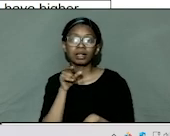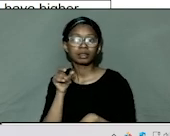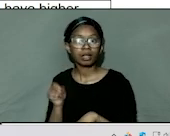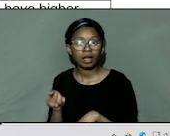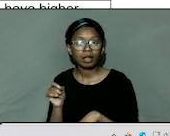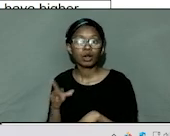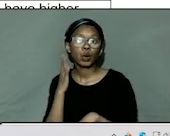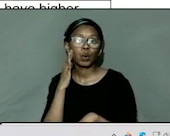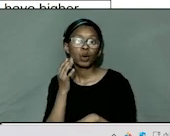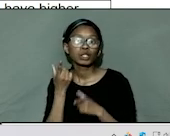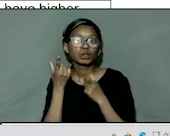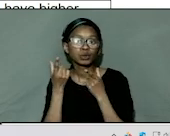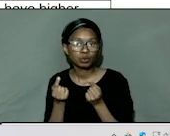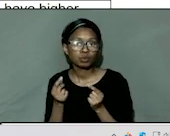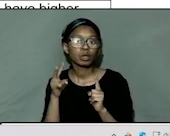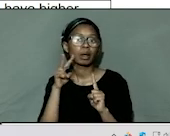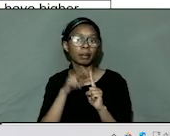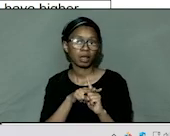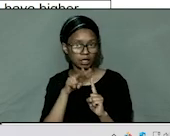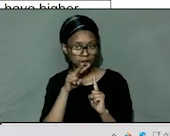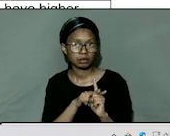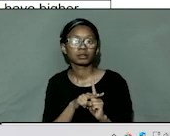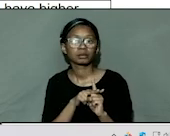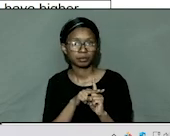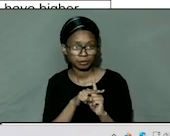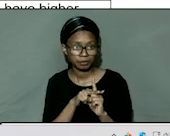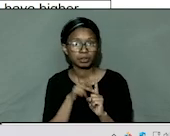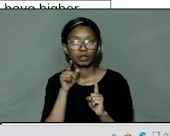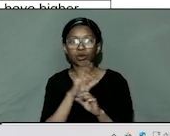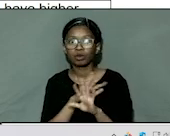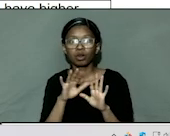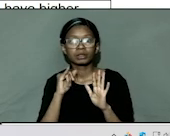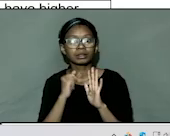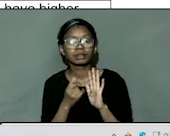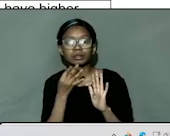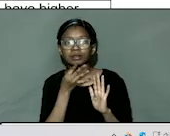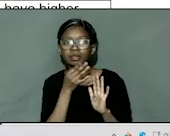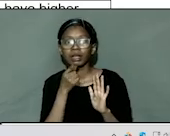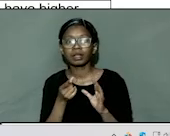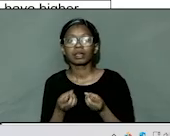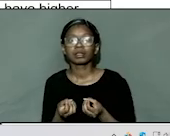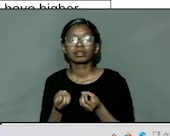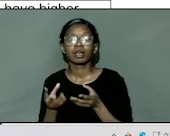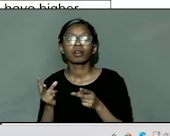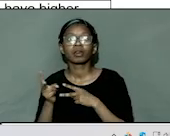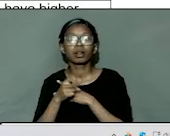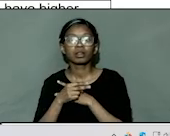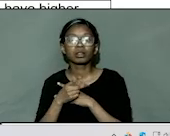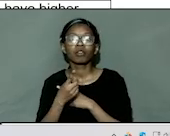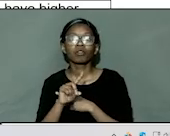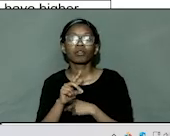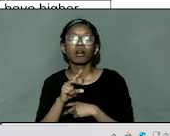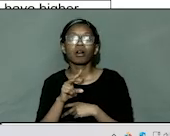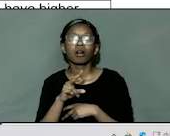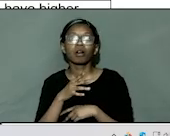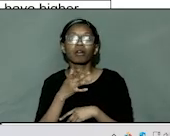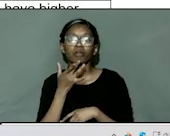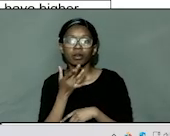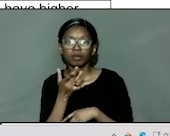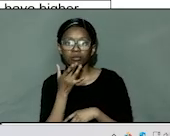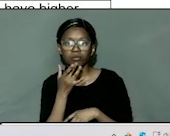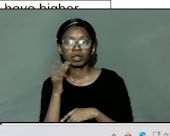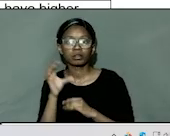do the application. You are not just going to say they pass the allele of the favorable characteristic. You